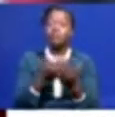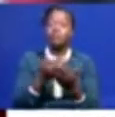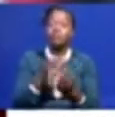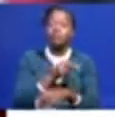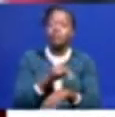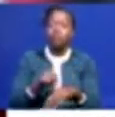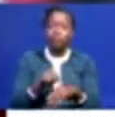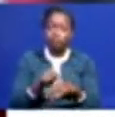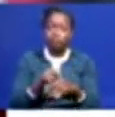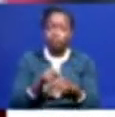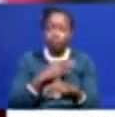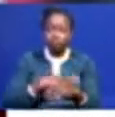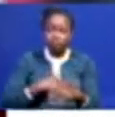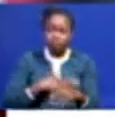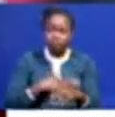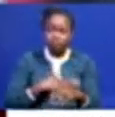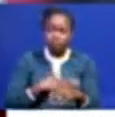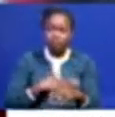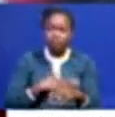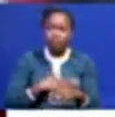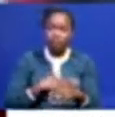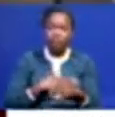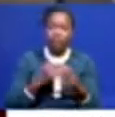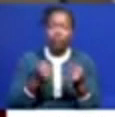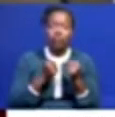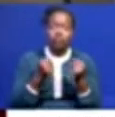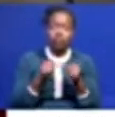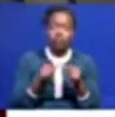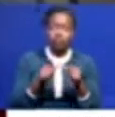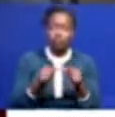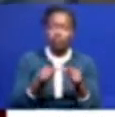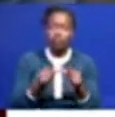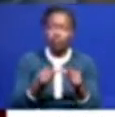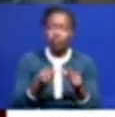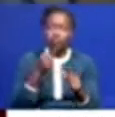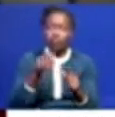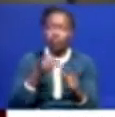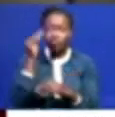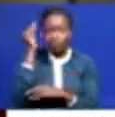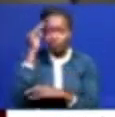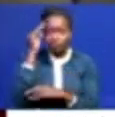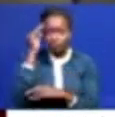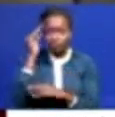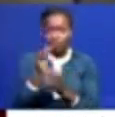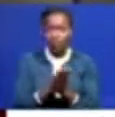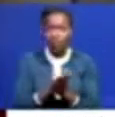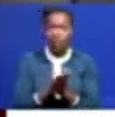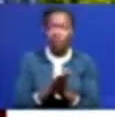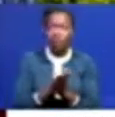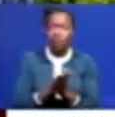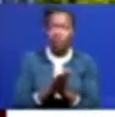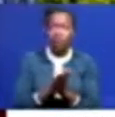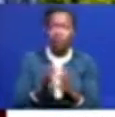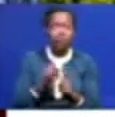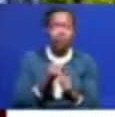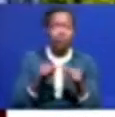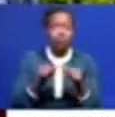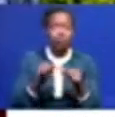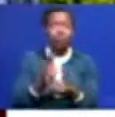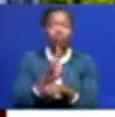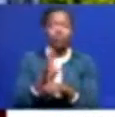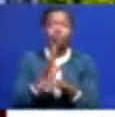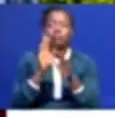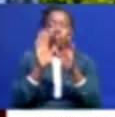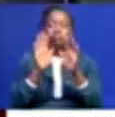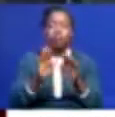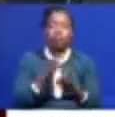and science for a really strong efficacy. Garnier says education on sustainable consumption is key in empowering